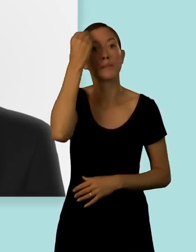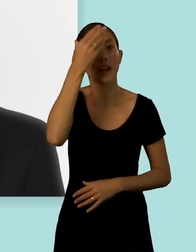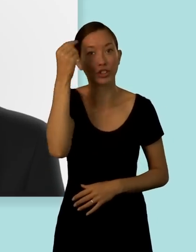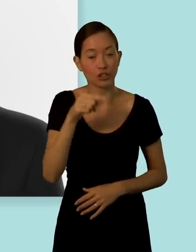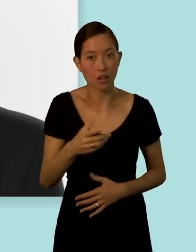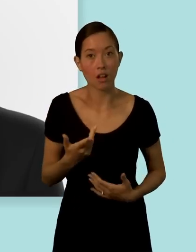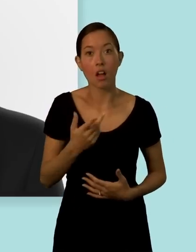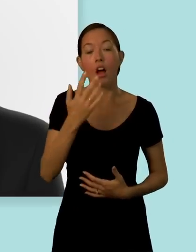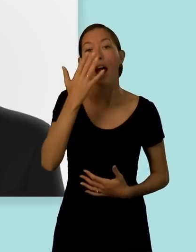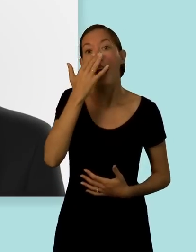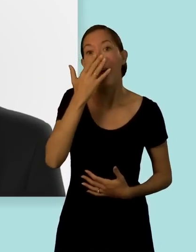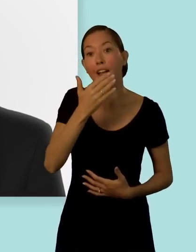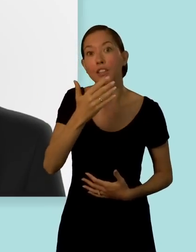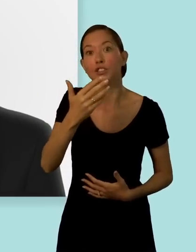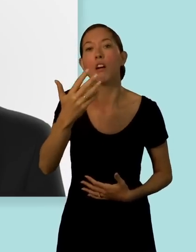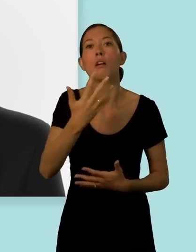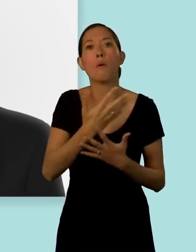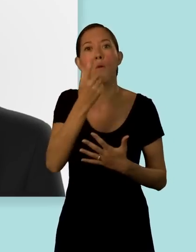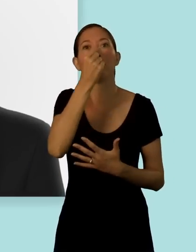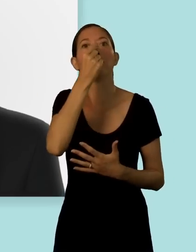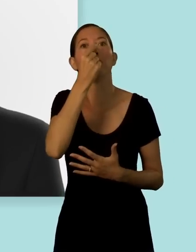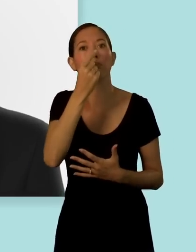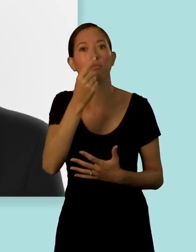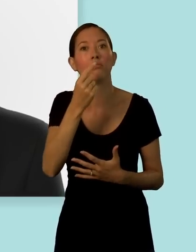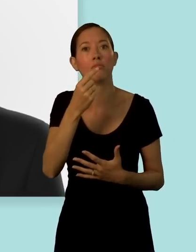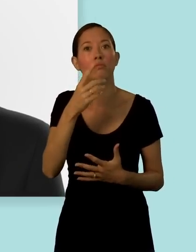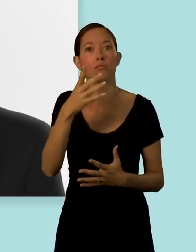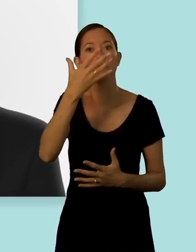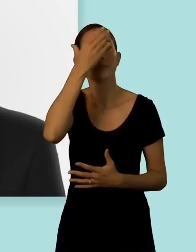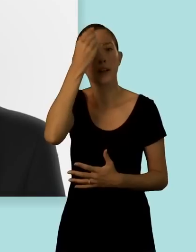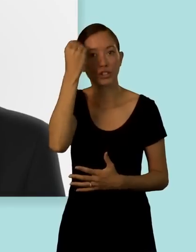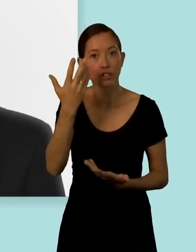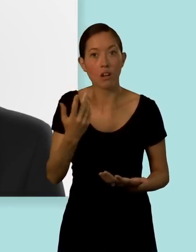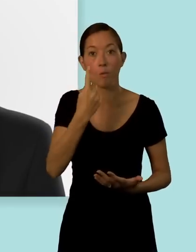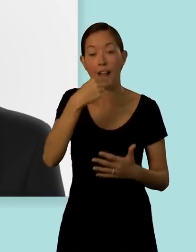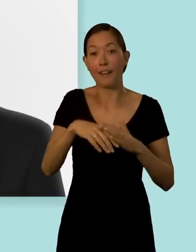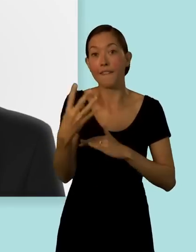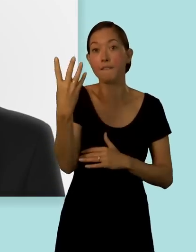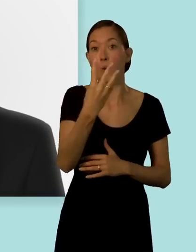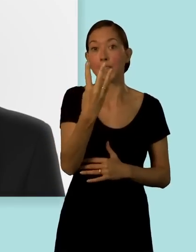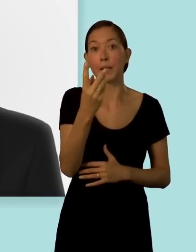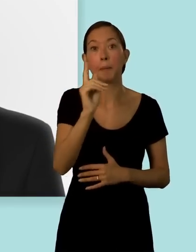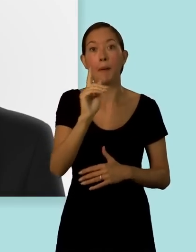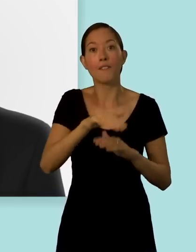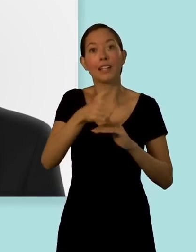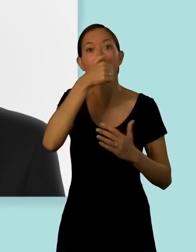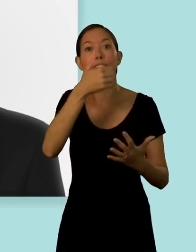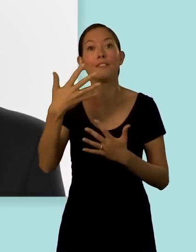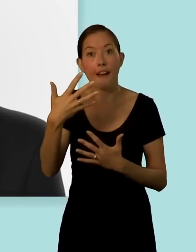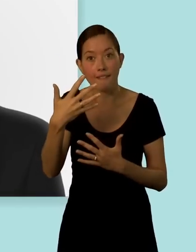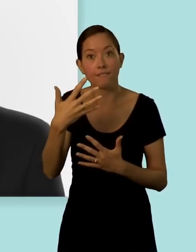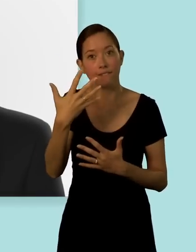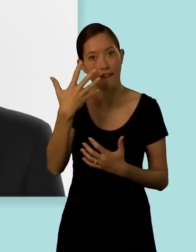increases rapidly with age. 1 in 14 people over 65 years of age and 1 in 6 people over 80 has